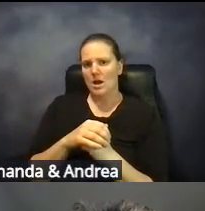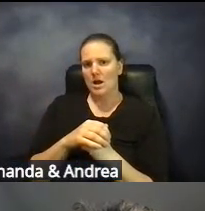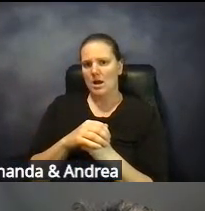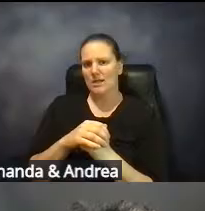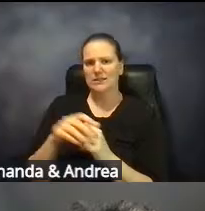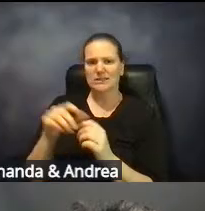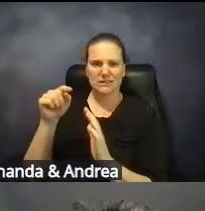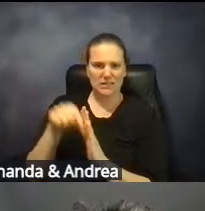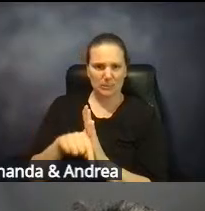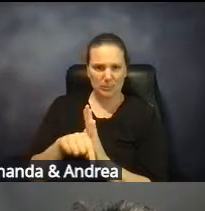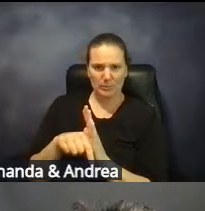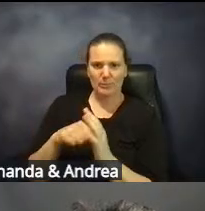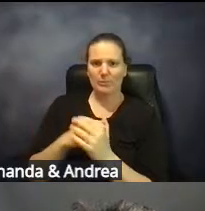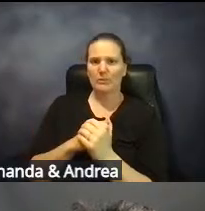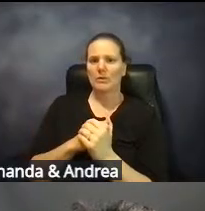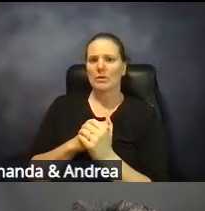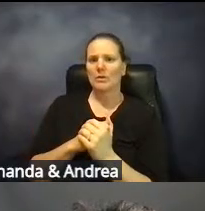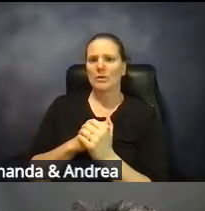deeply